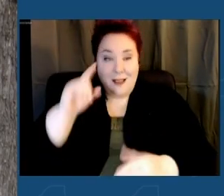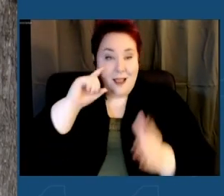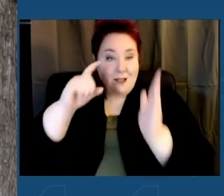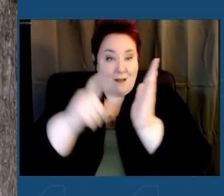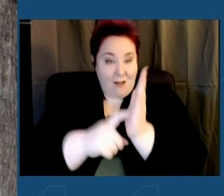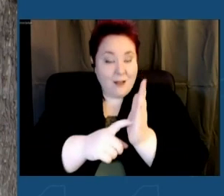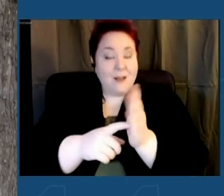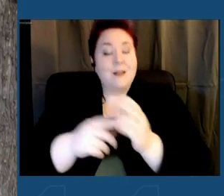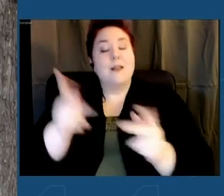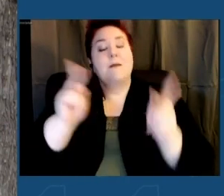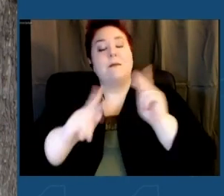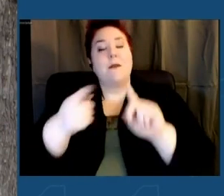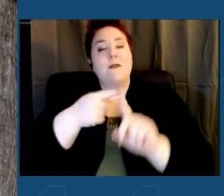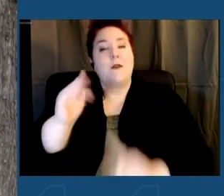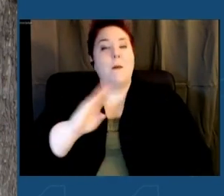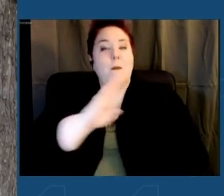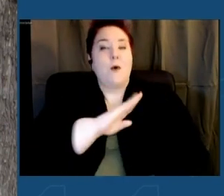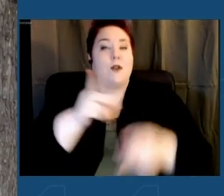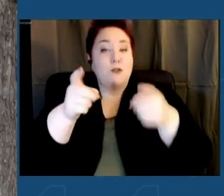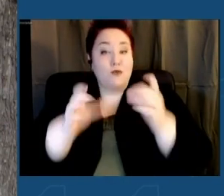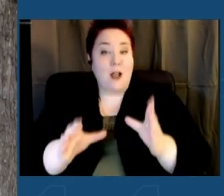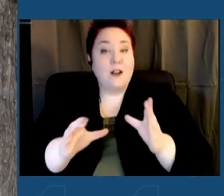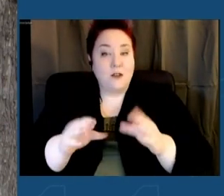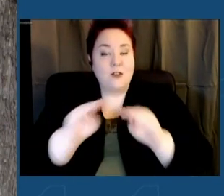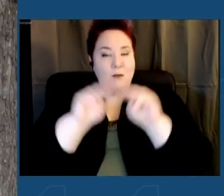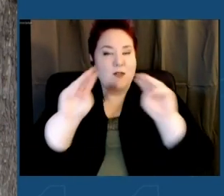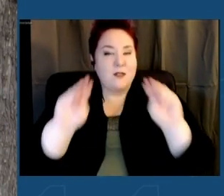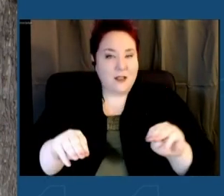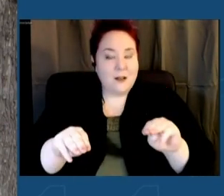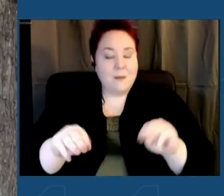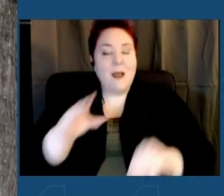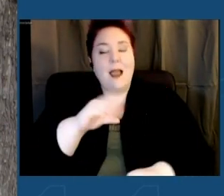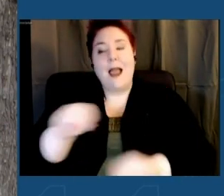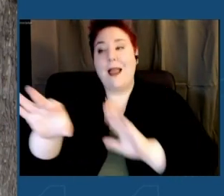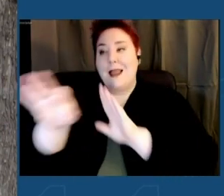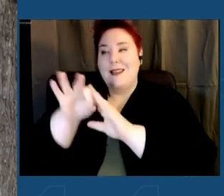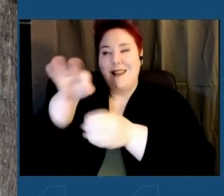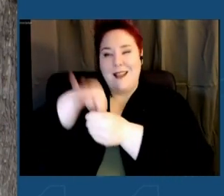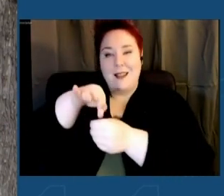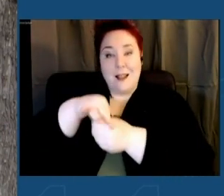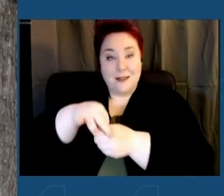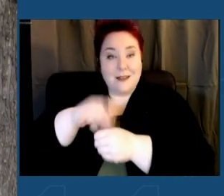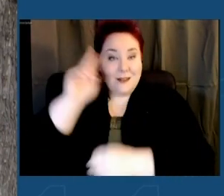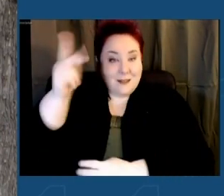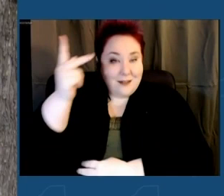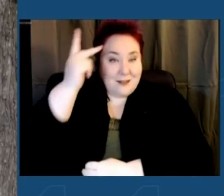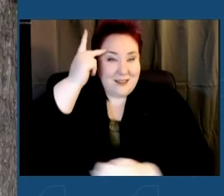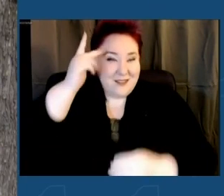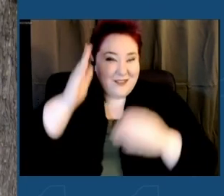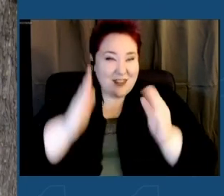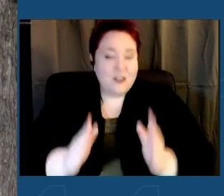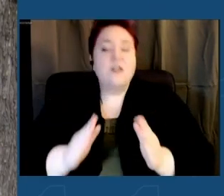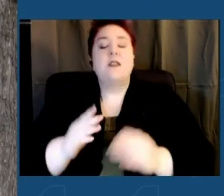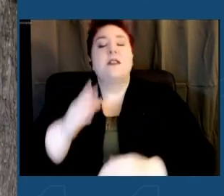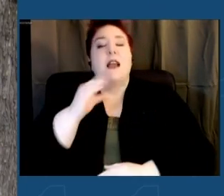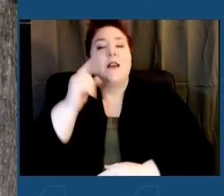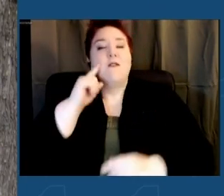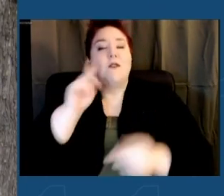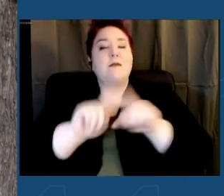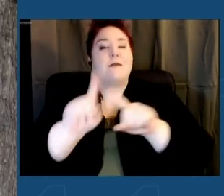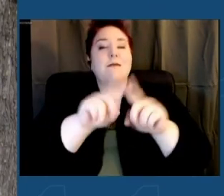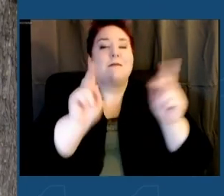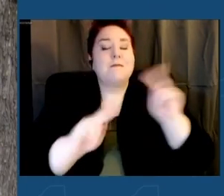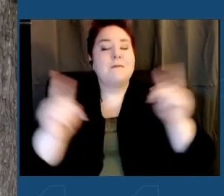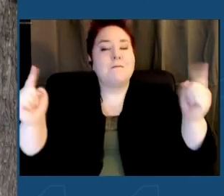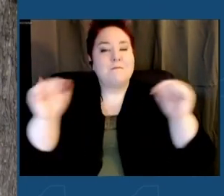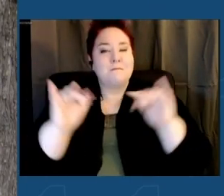Museum's Board of Directors, elected officials, and distinguished guests who are in attendance today. Thank you all for gathering with